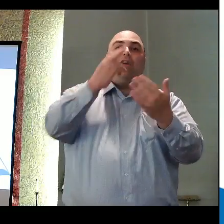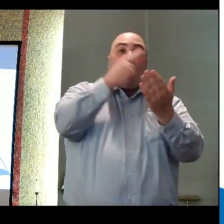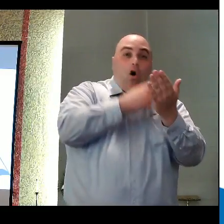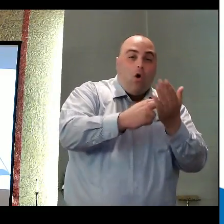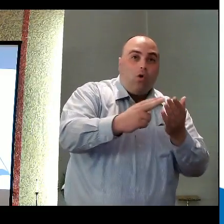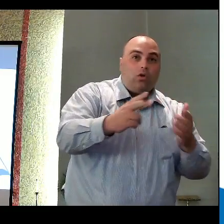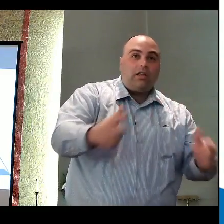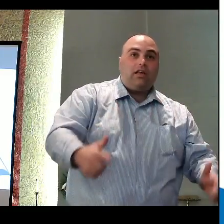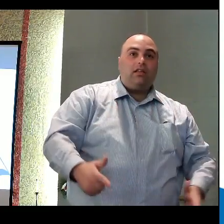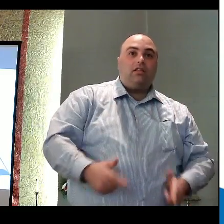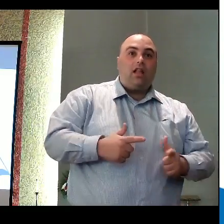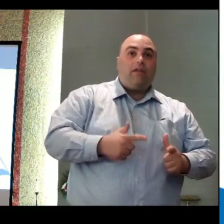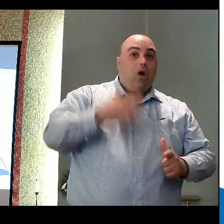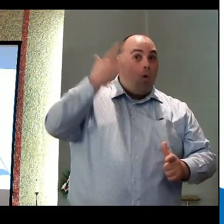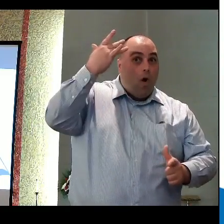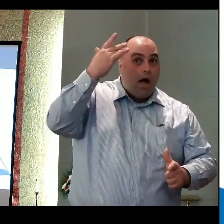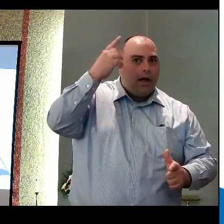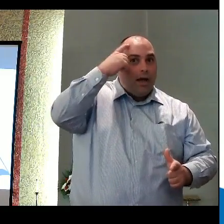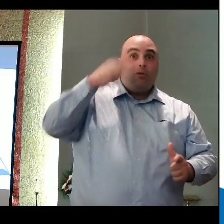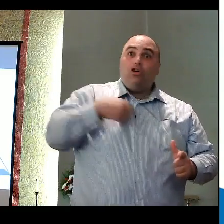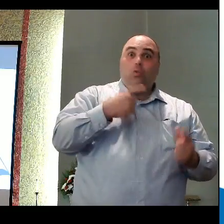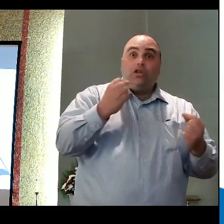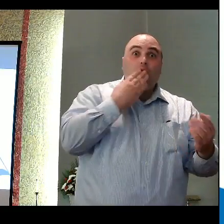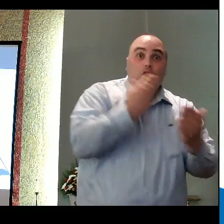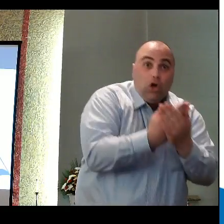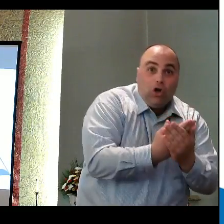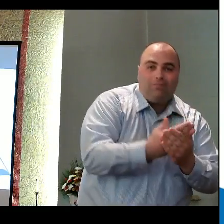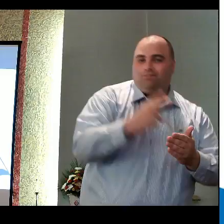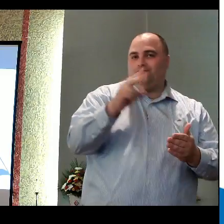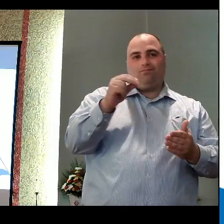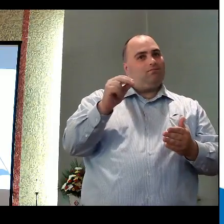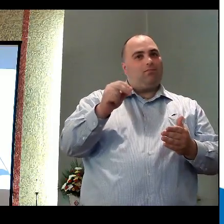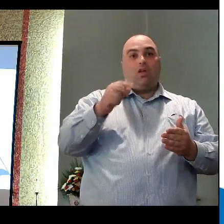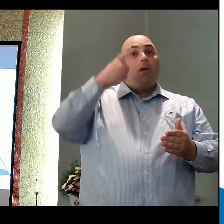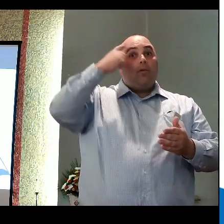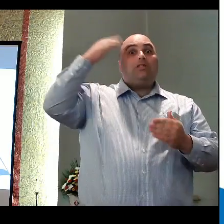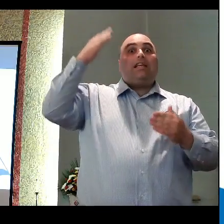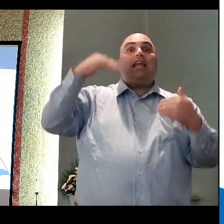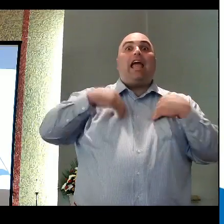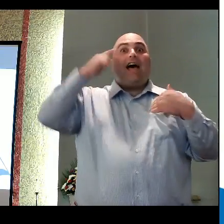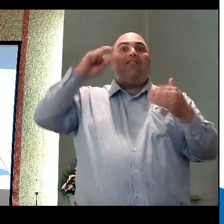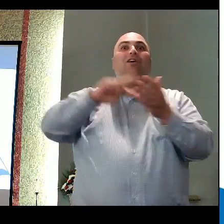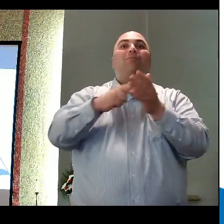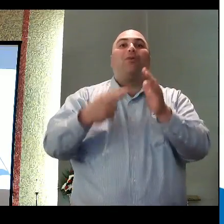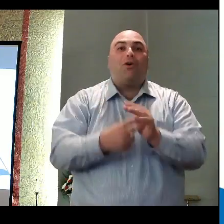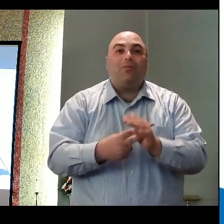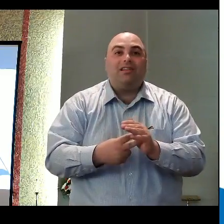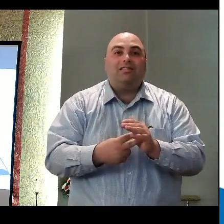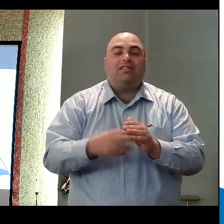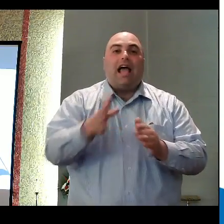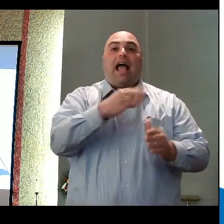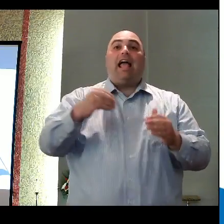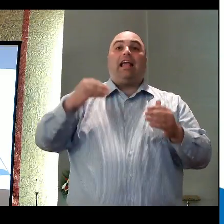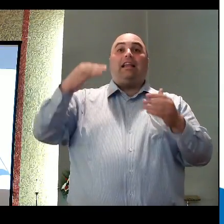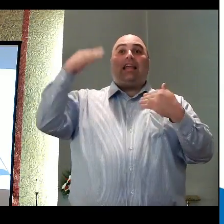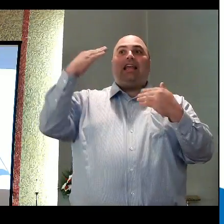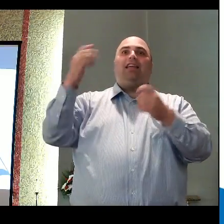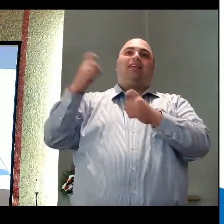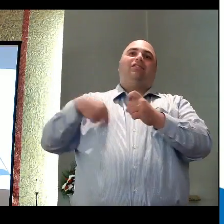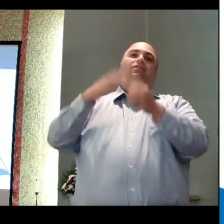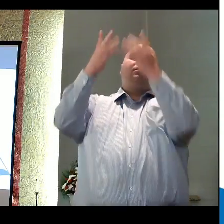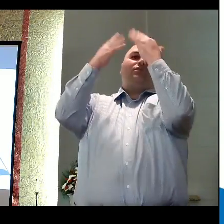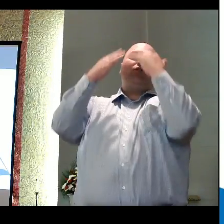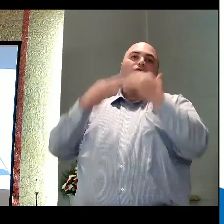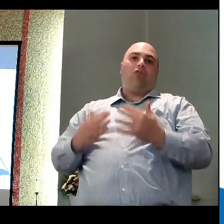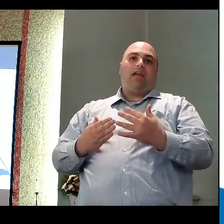of anything we have done, but because of his own purpose and grace. This grace was given us in Christ